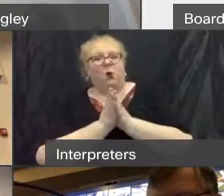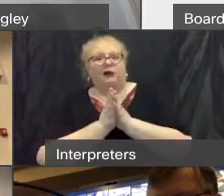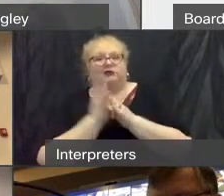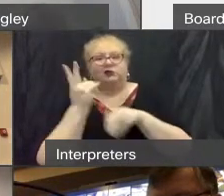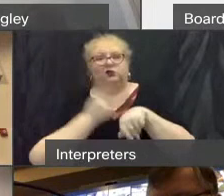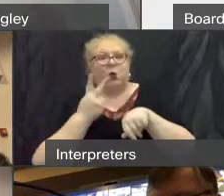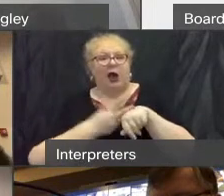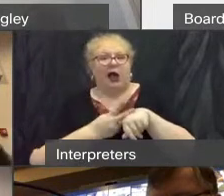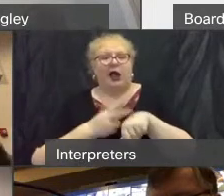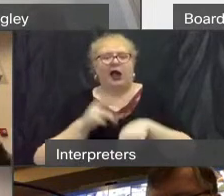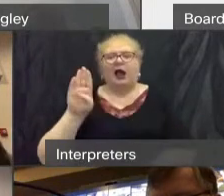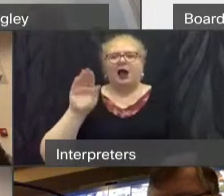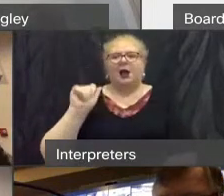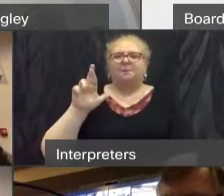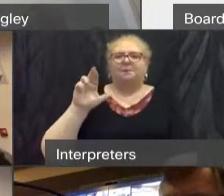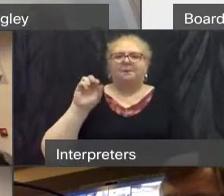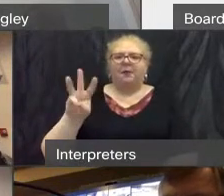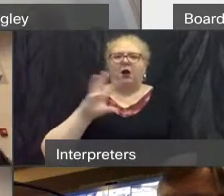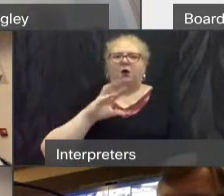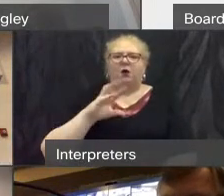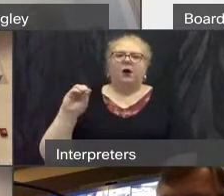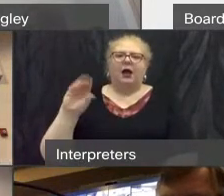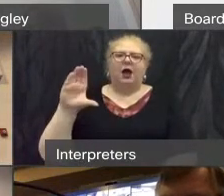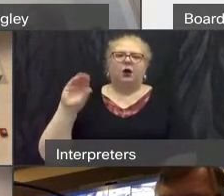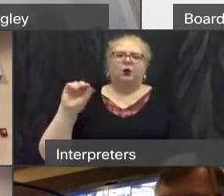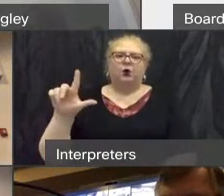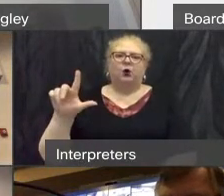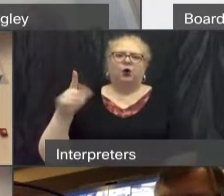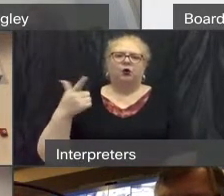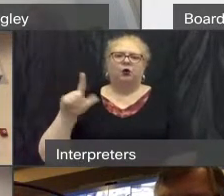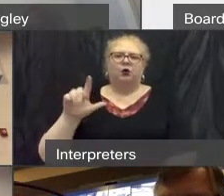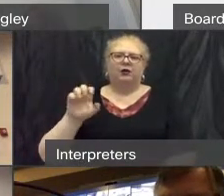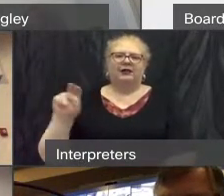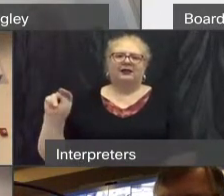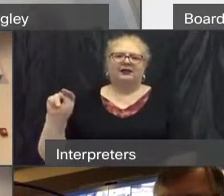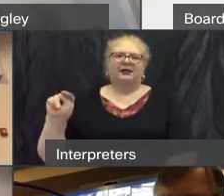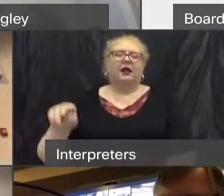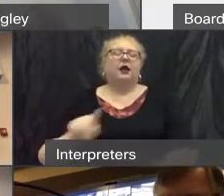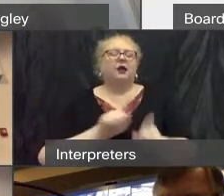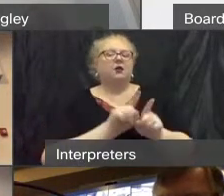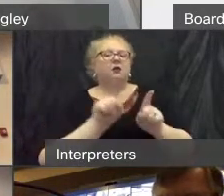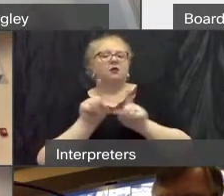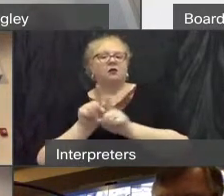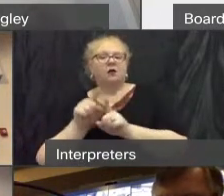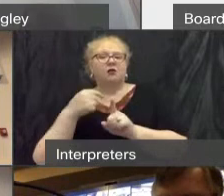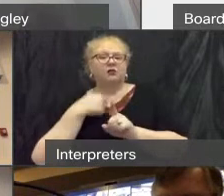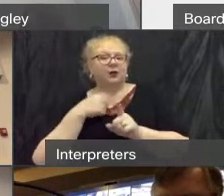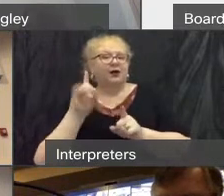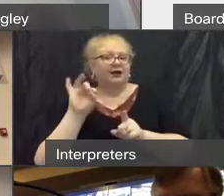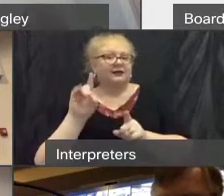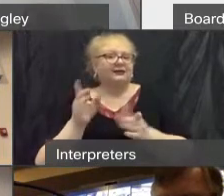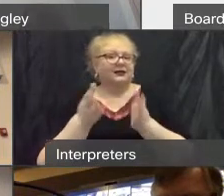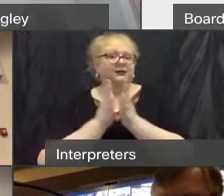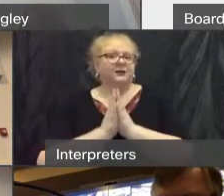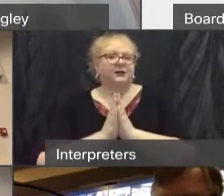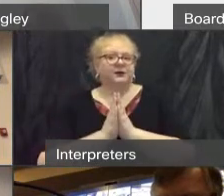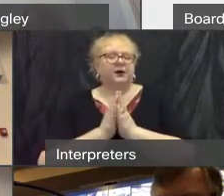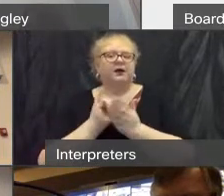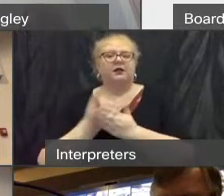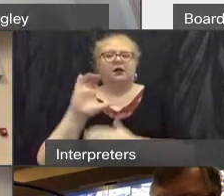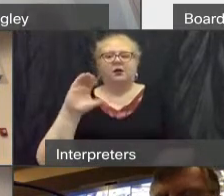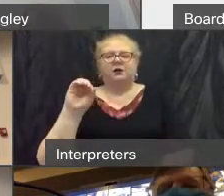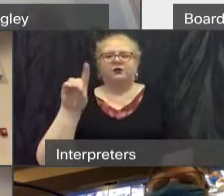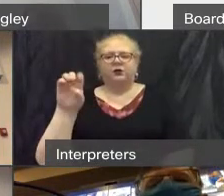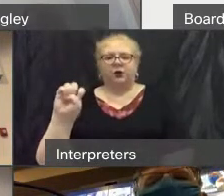And Barrow and Colonel Glenn. Also, too, I had requested that code